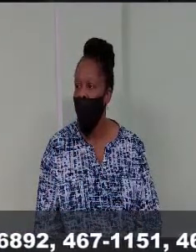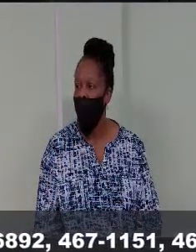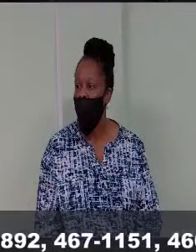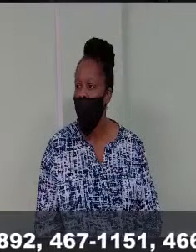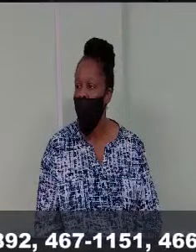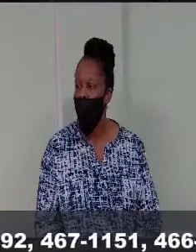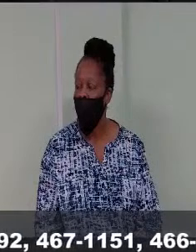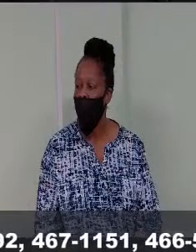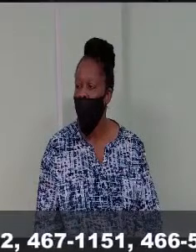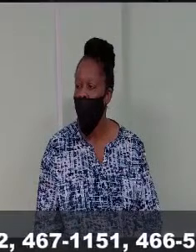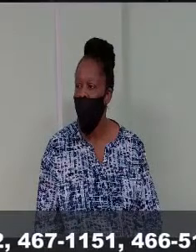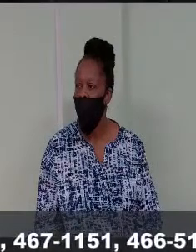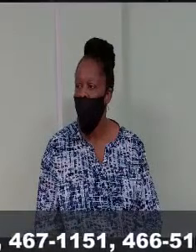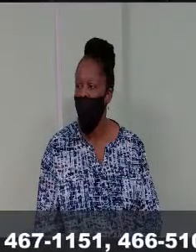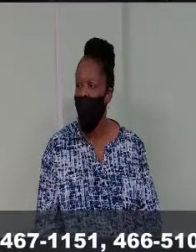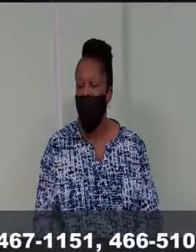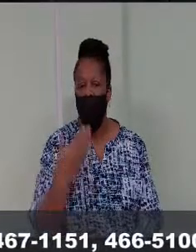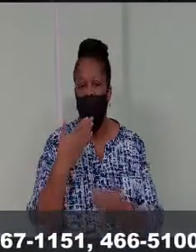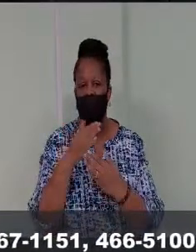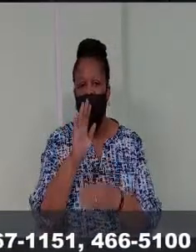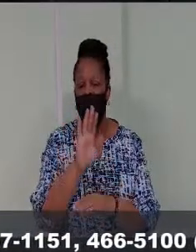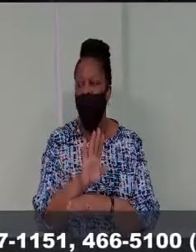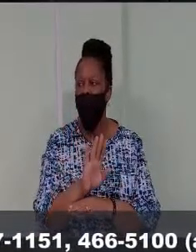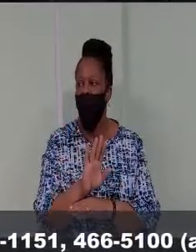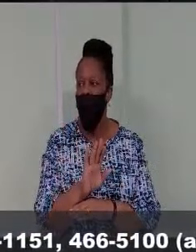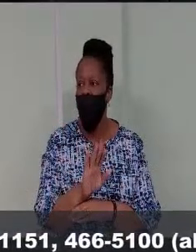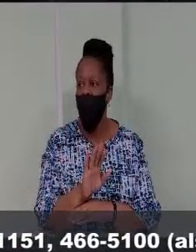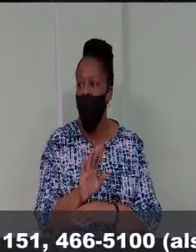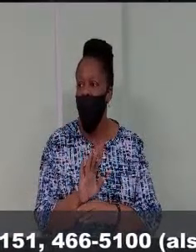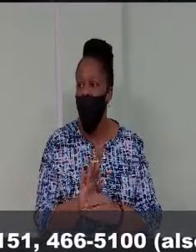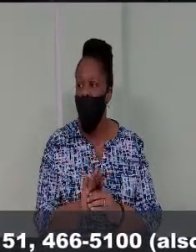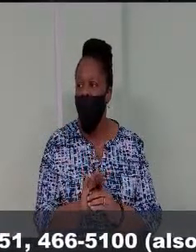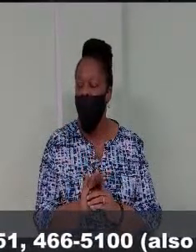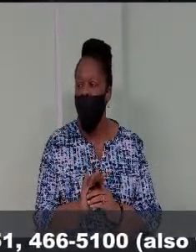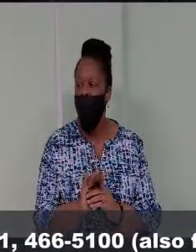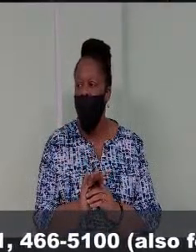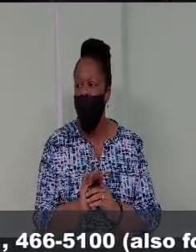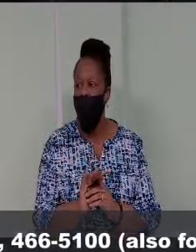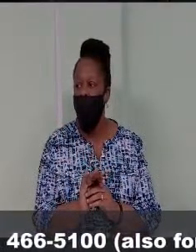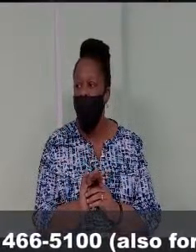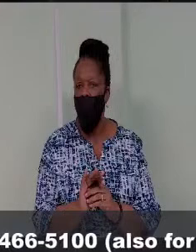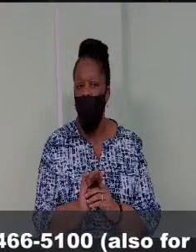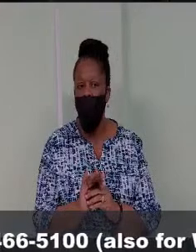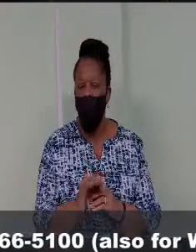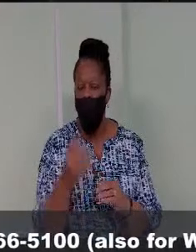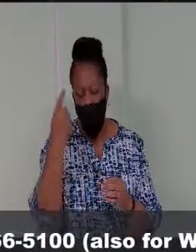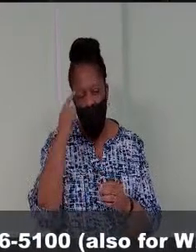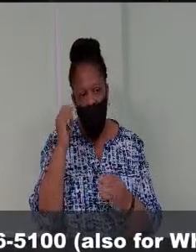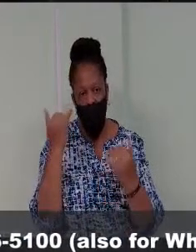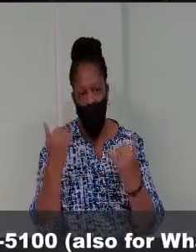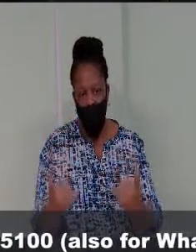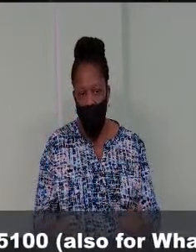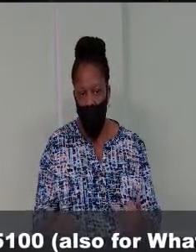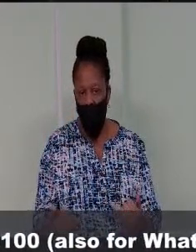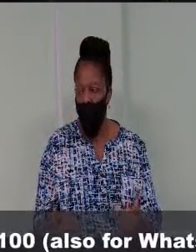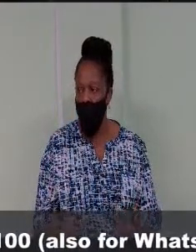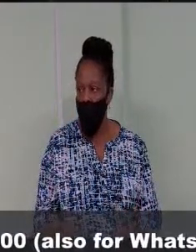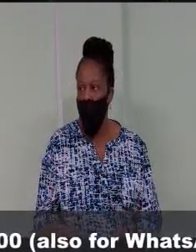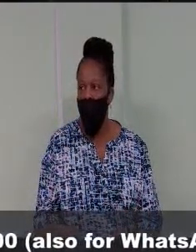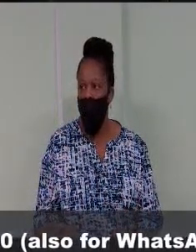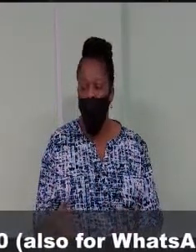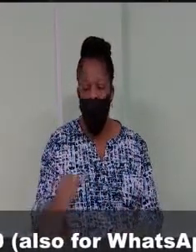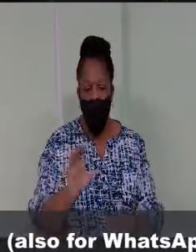All right, so good afternoon, everyone. Very good question. And so for now, the Caribbean